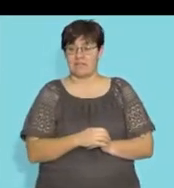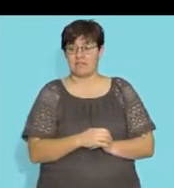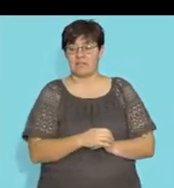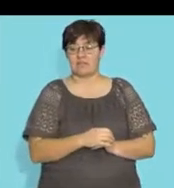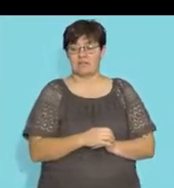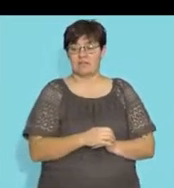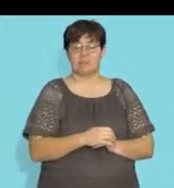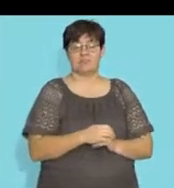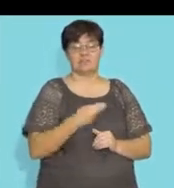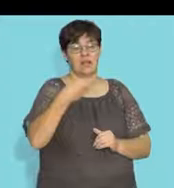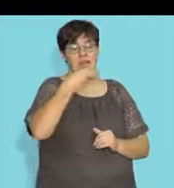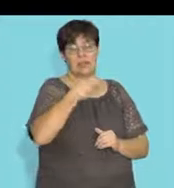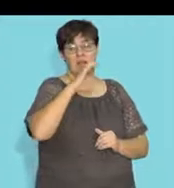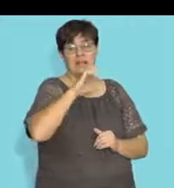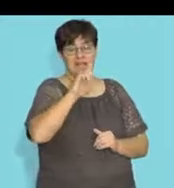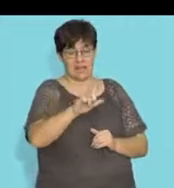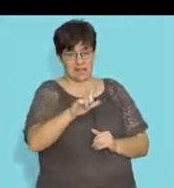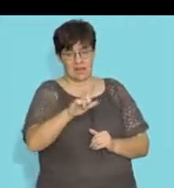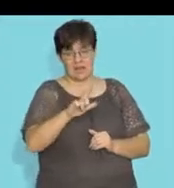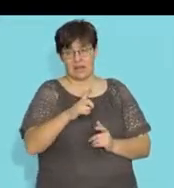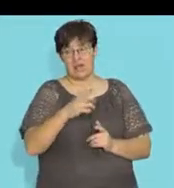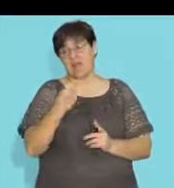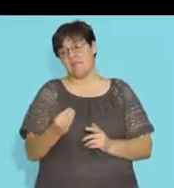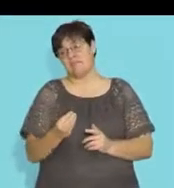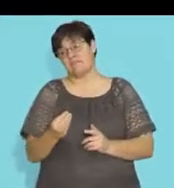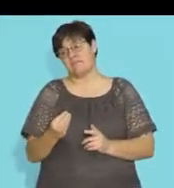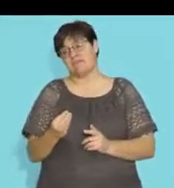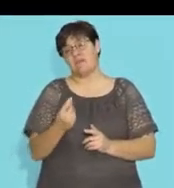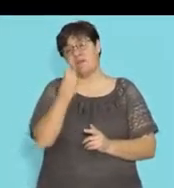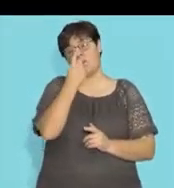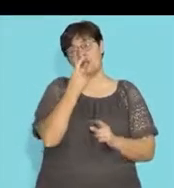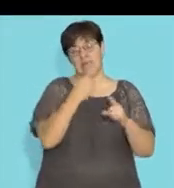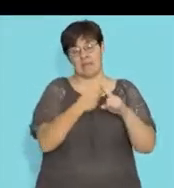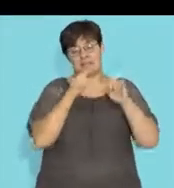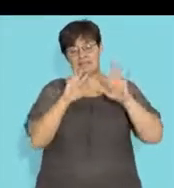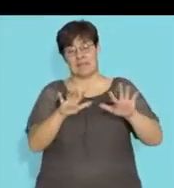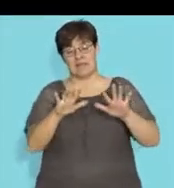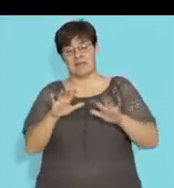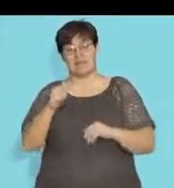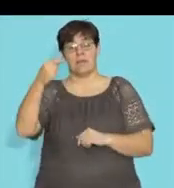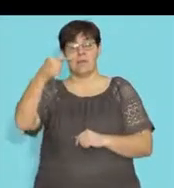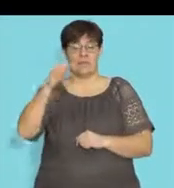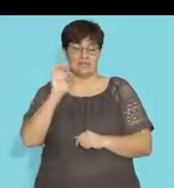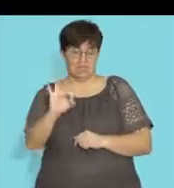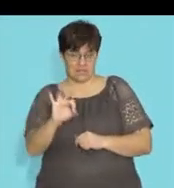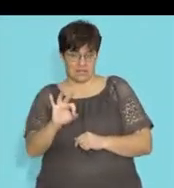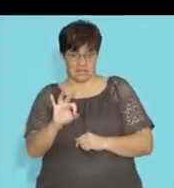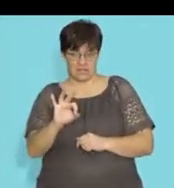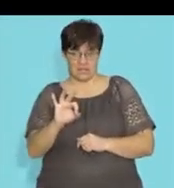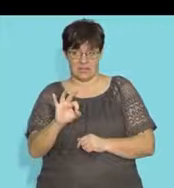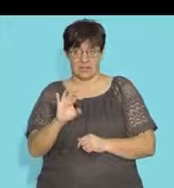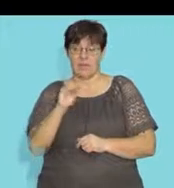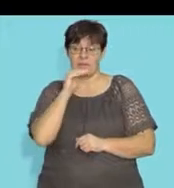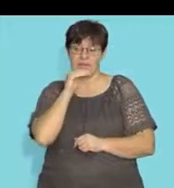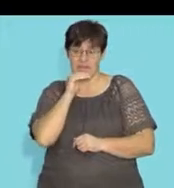acid has got a concentration of 1 times 10 to the power minus 3, it